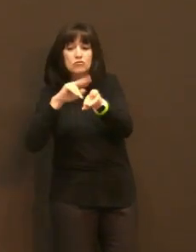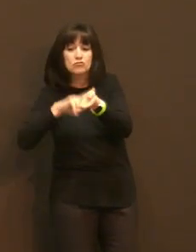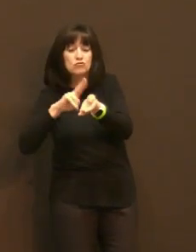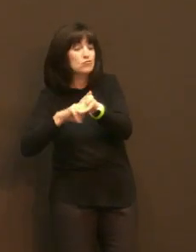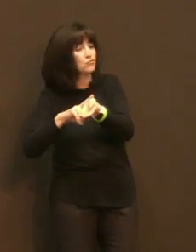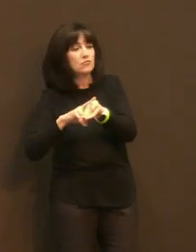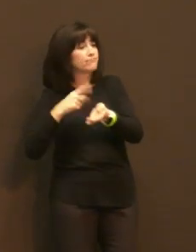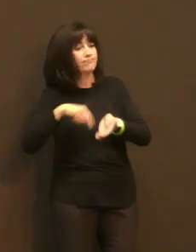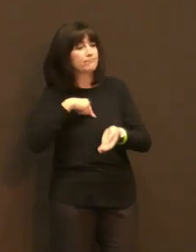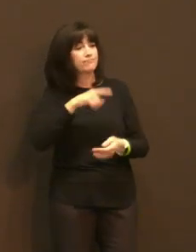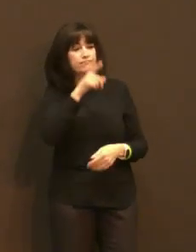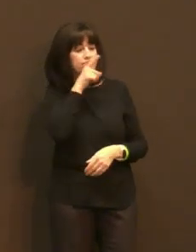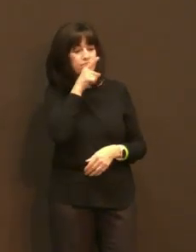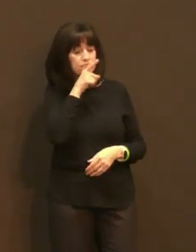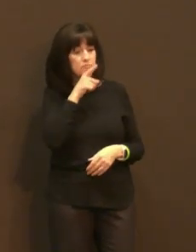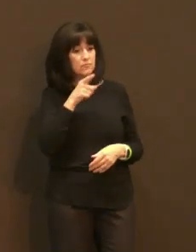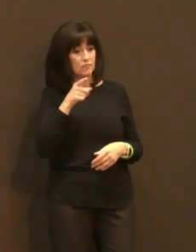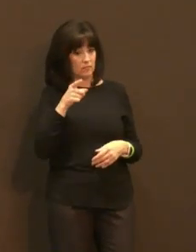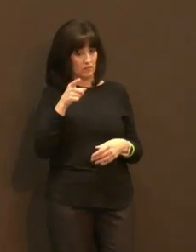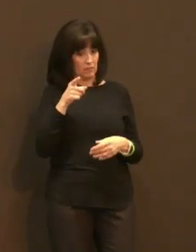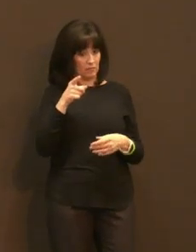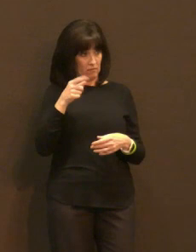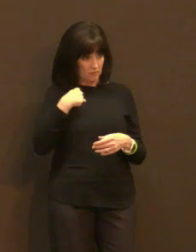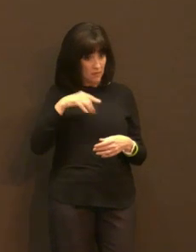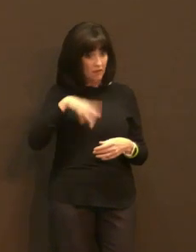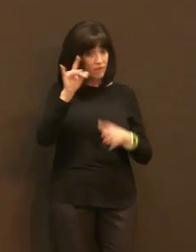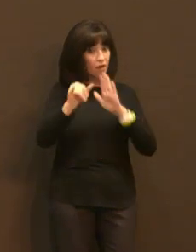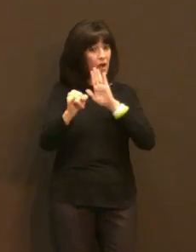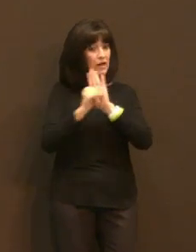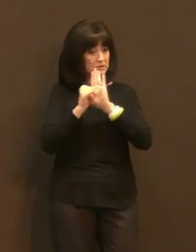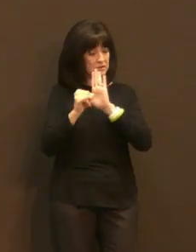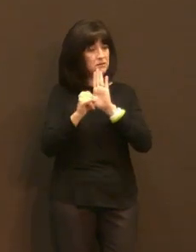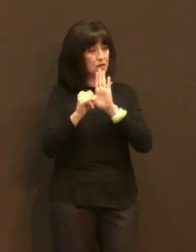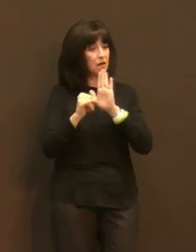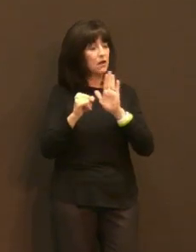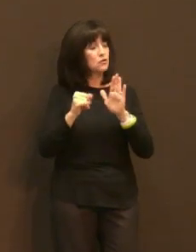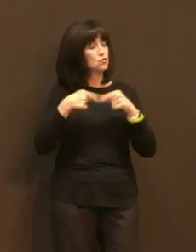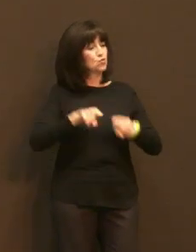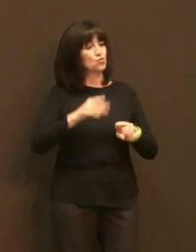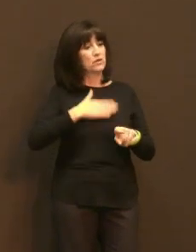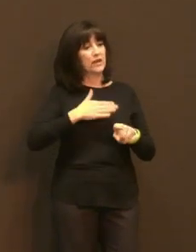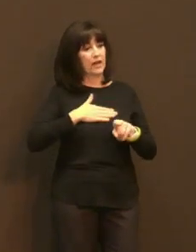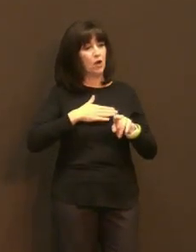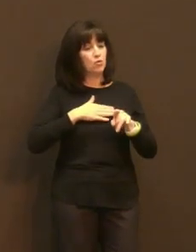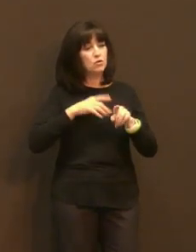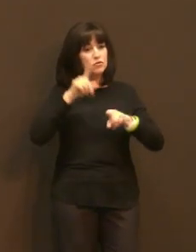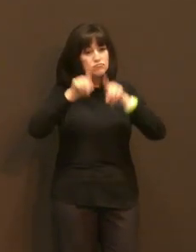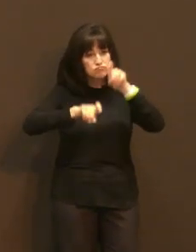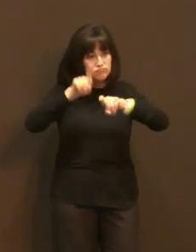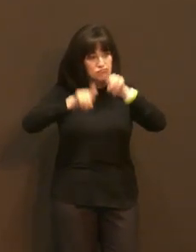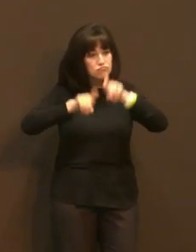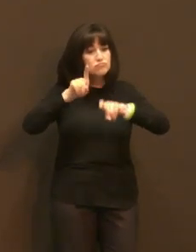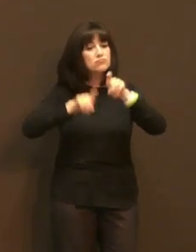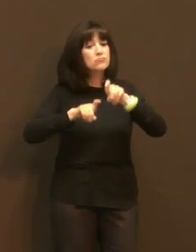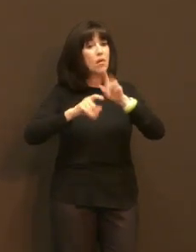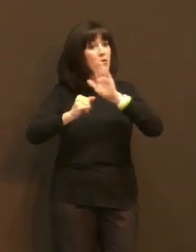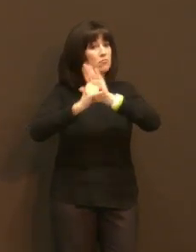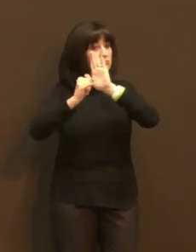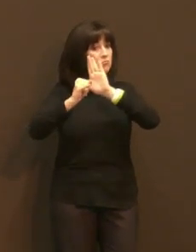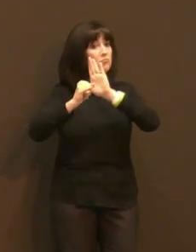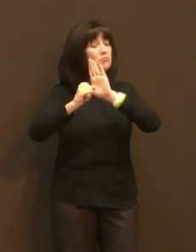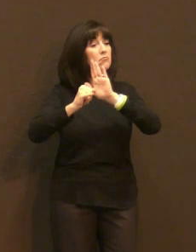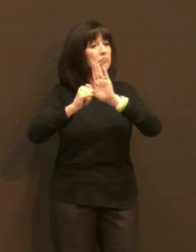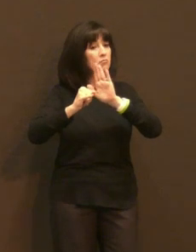is when we know of healthcare providers, when we do our interviews, we identify if they